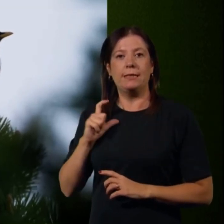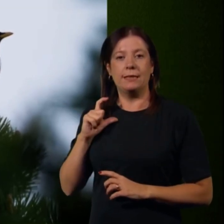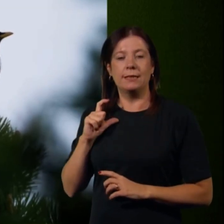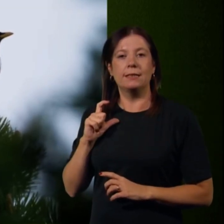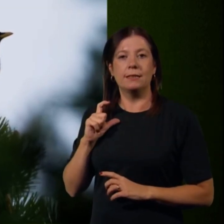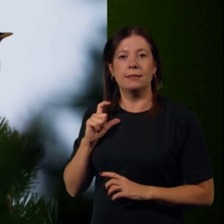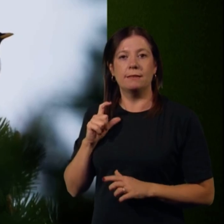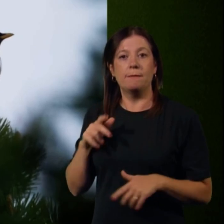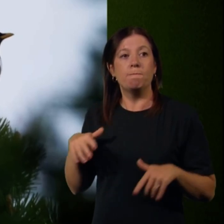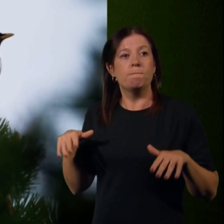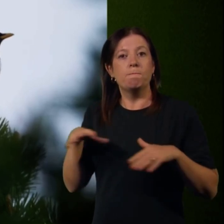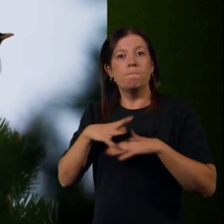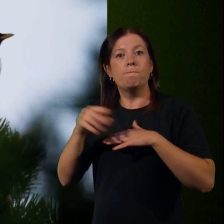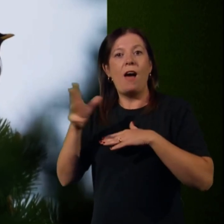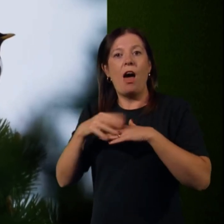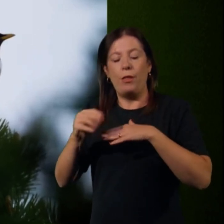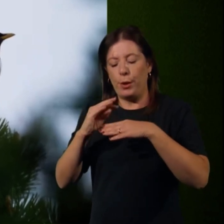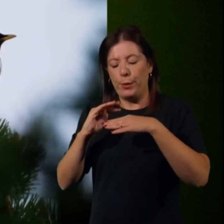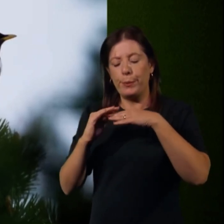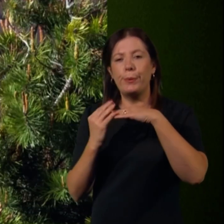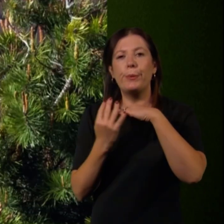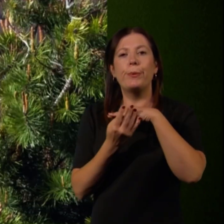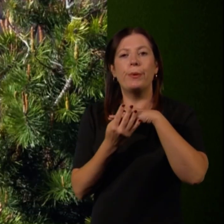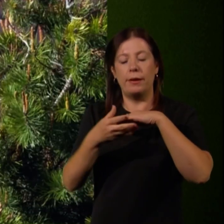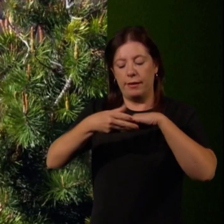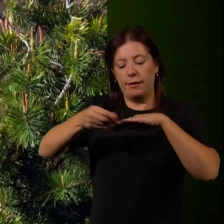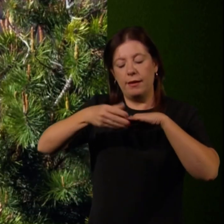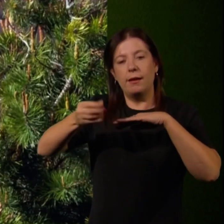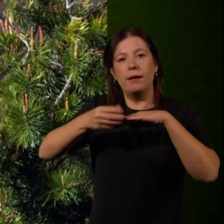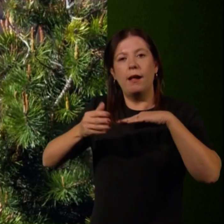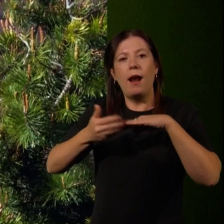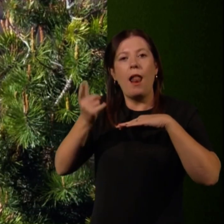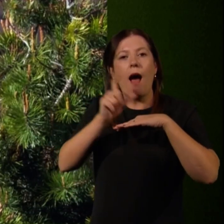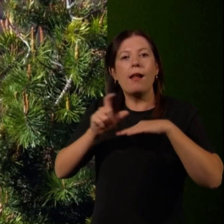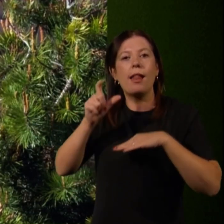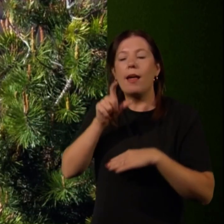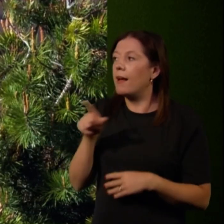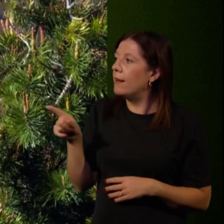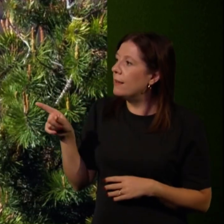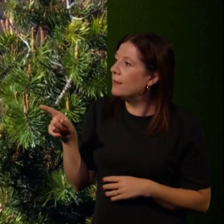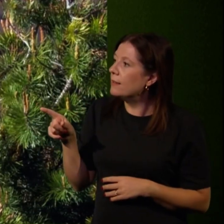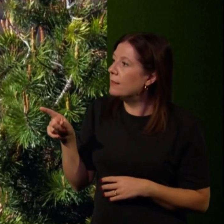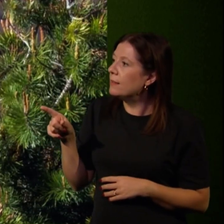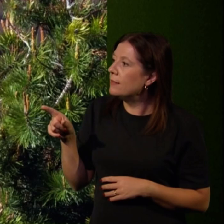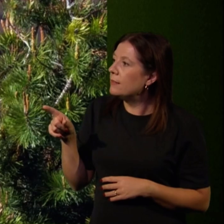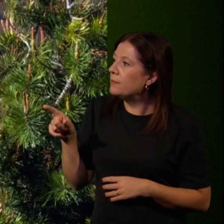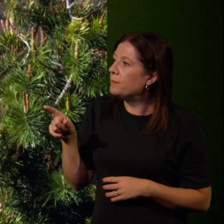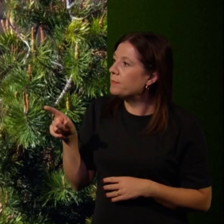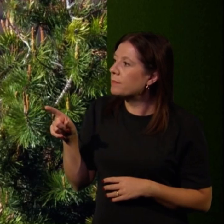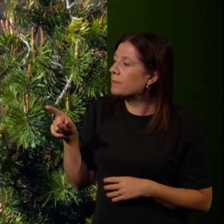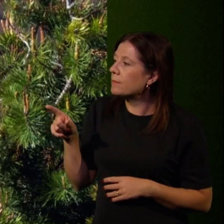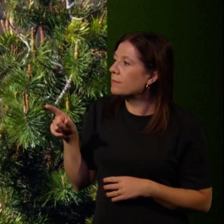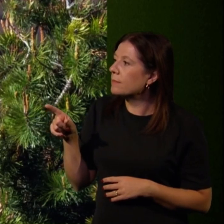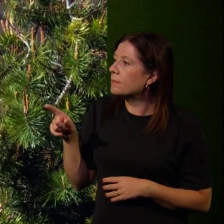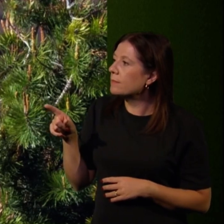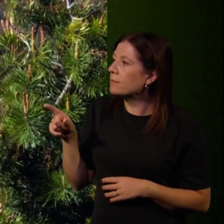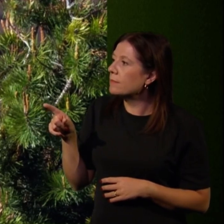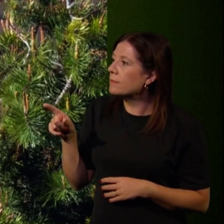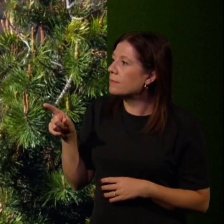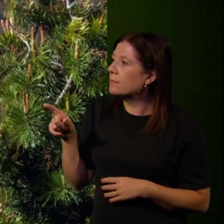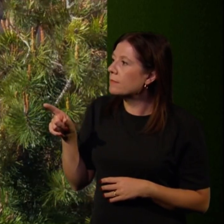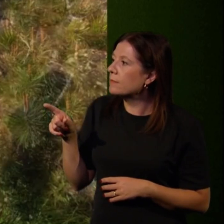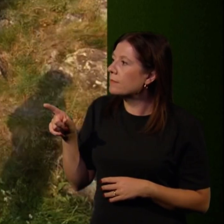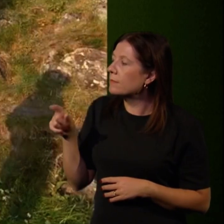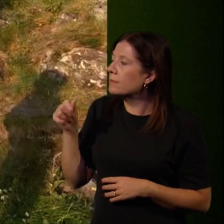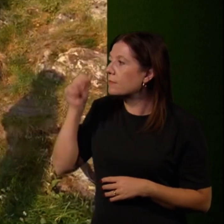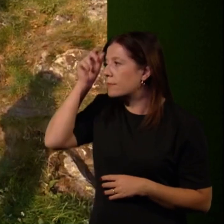And the feathers also have this light edging which gives the birds an overall scaly appearance. Now, the birds will head up